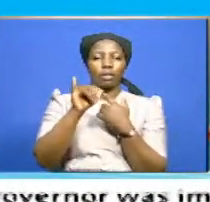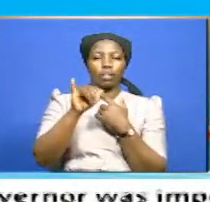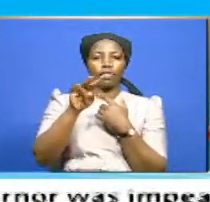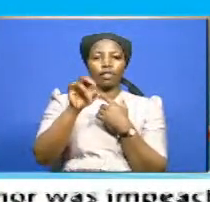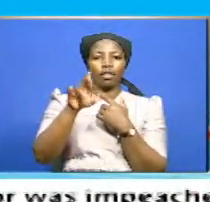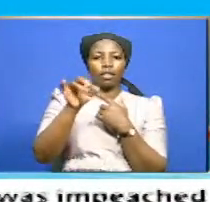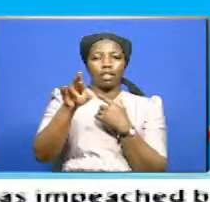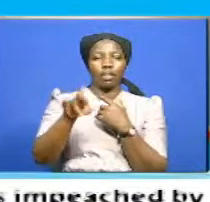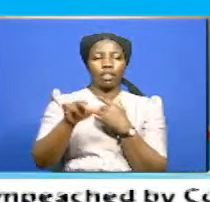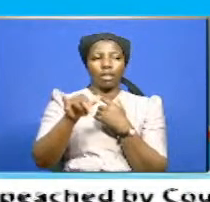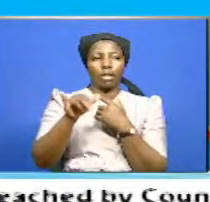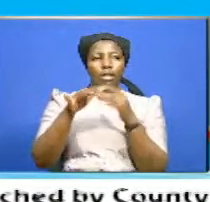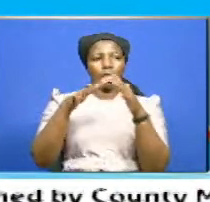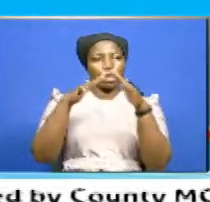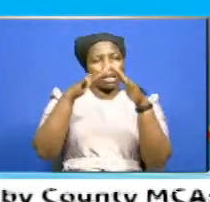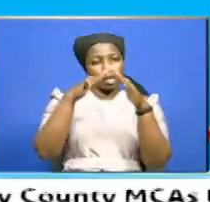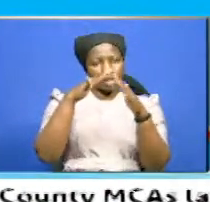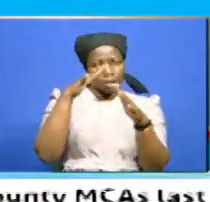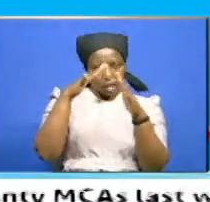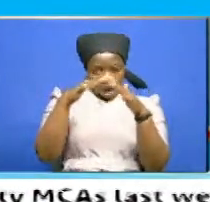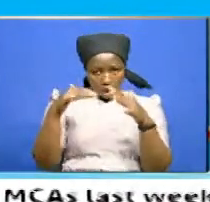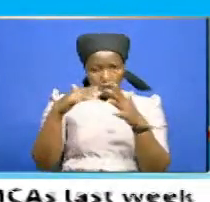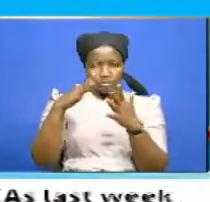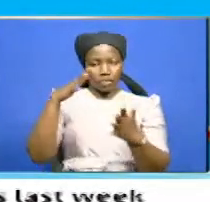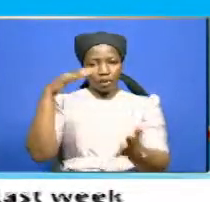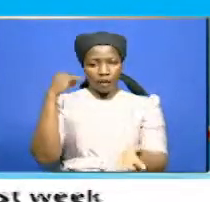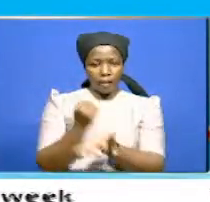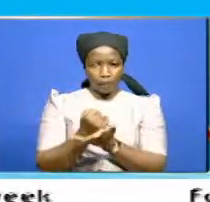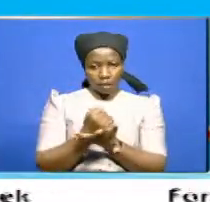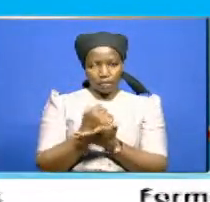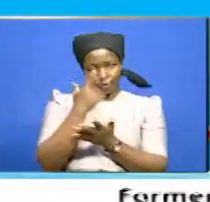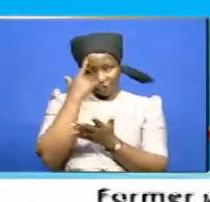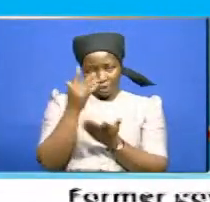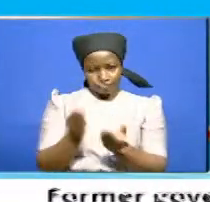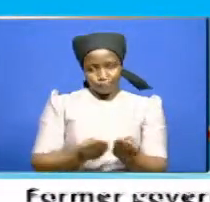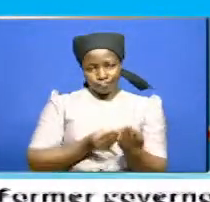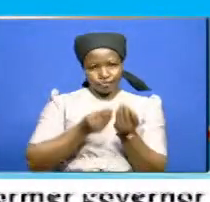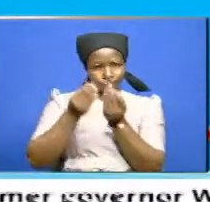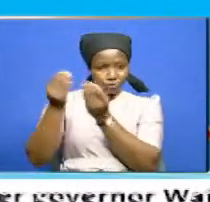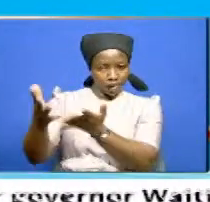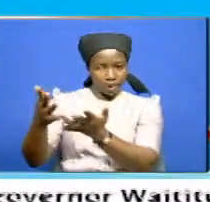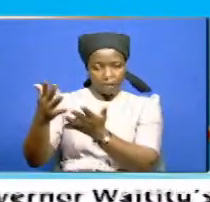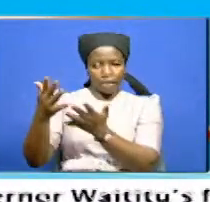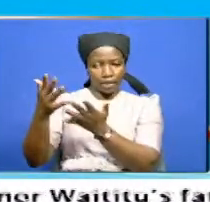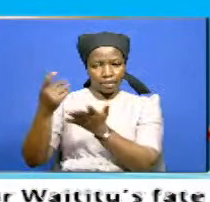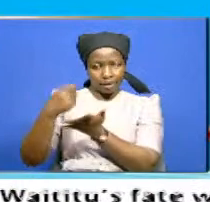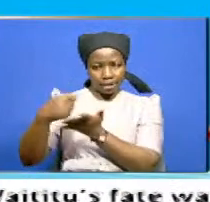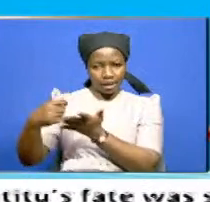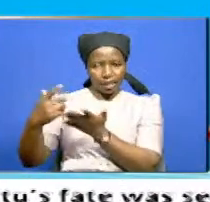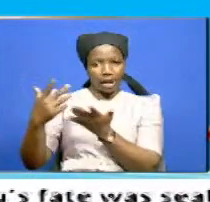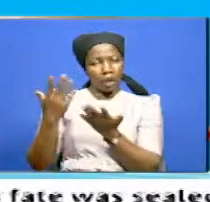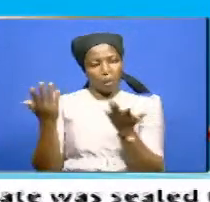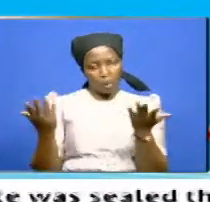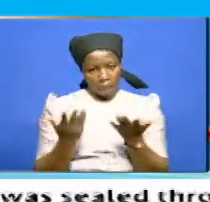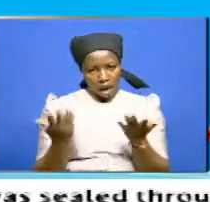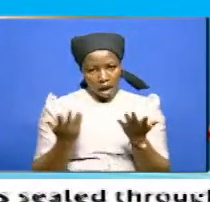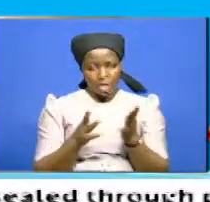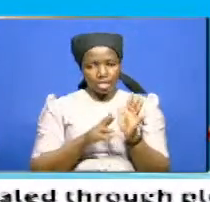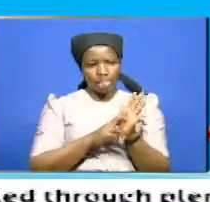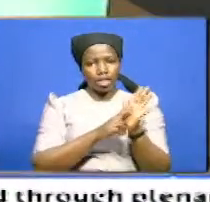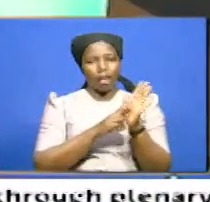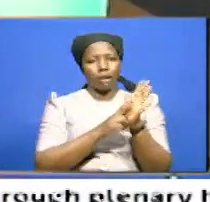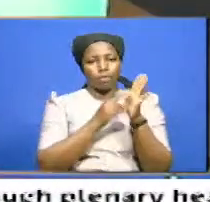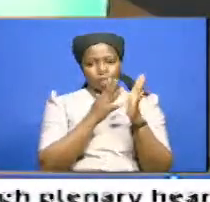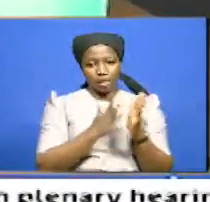offices for a handing over of those signatures. whereby the representatives